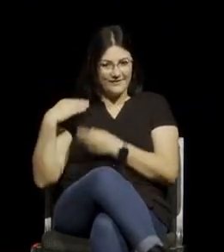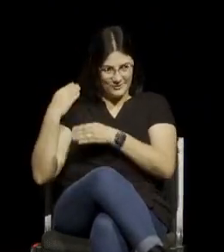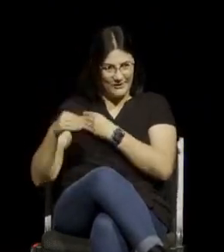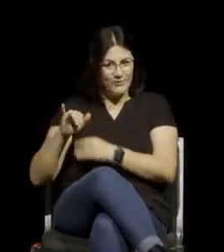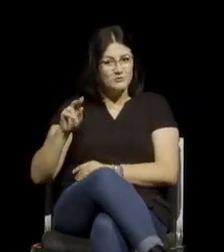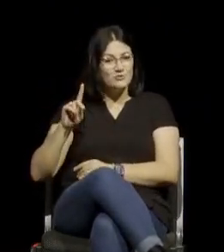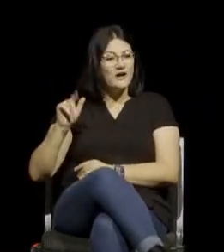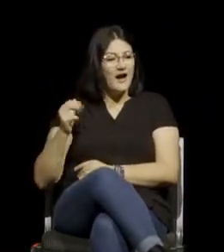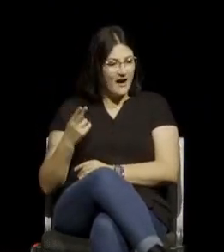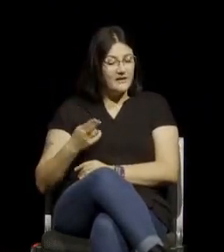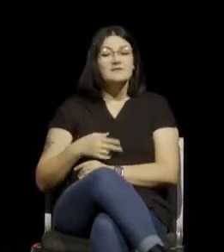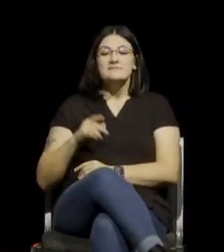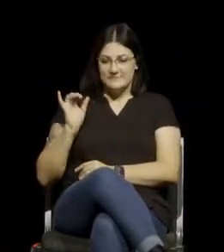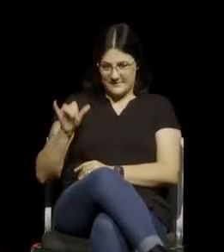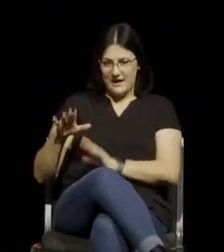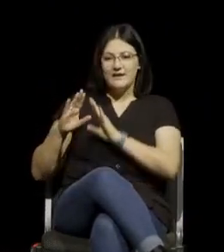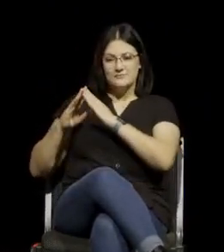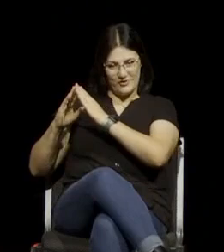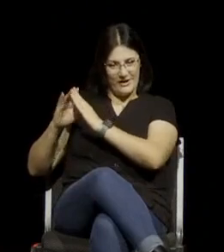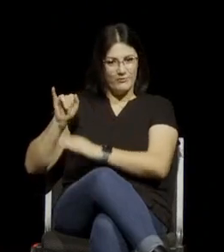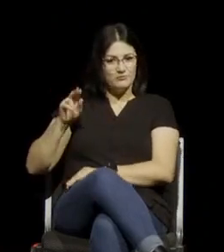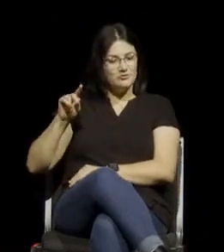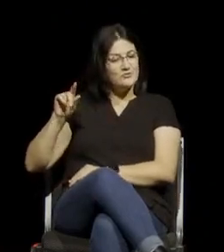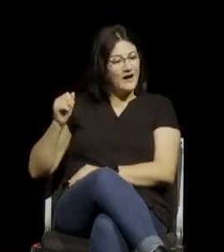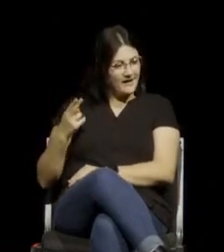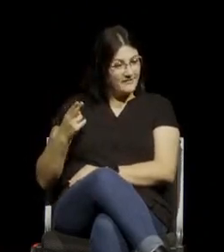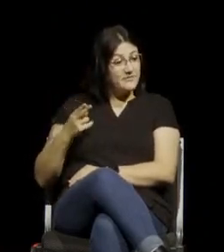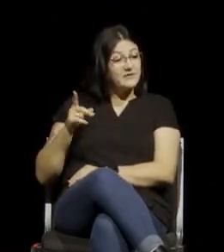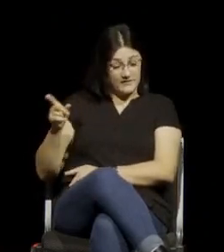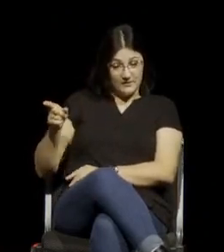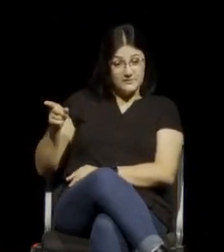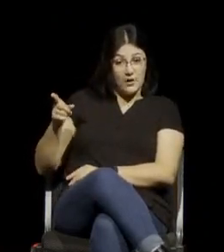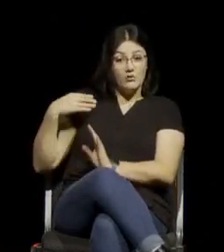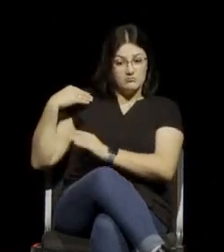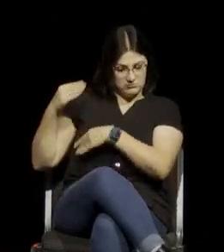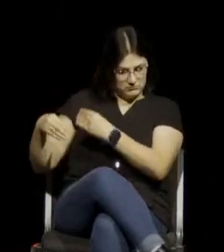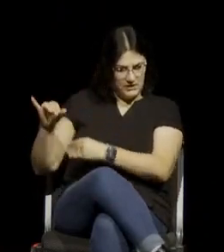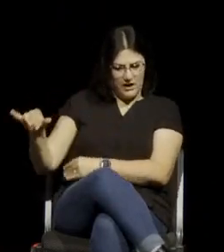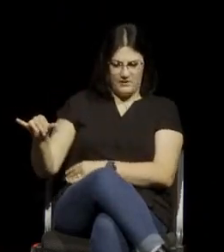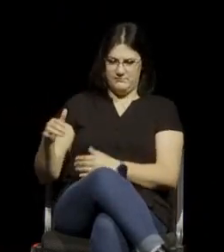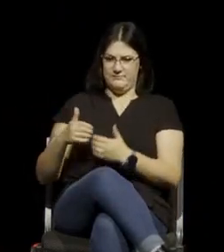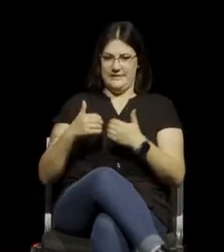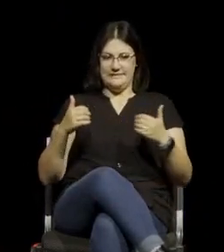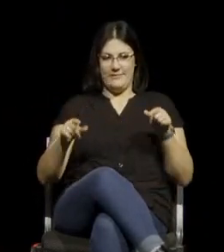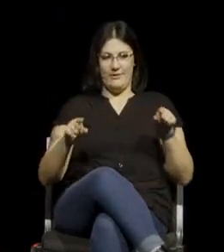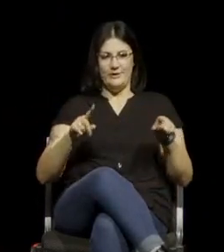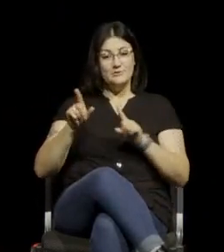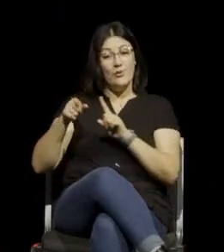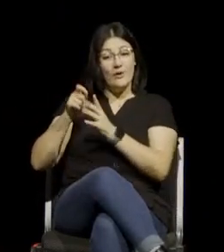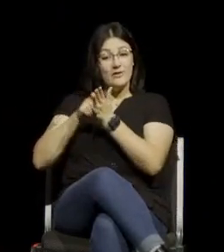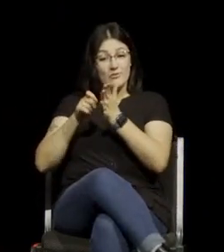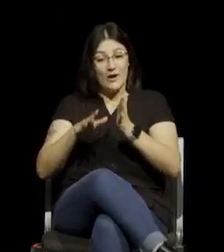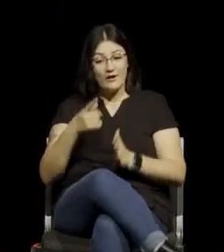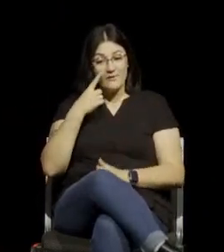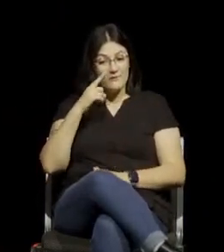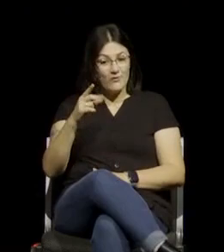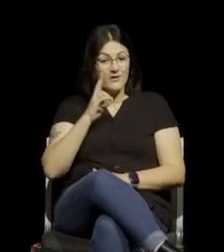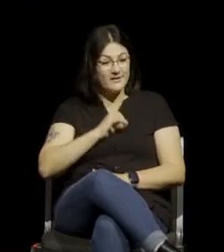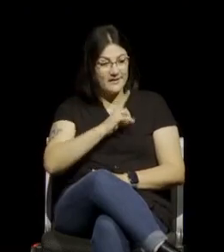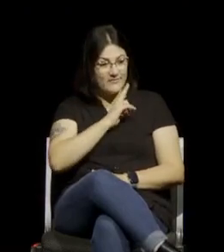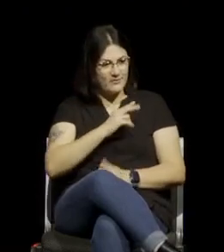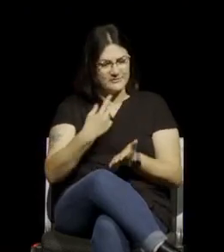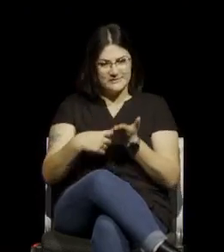all of this stuff. So, he's from the tribe of Judah, right? He's from the tribe of Judah. So when the author of Hebrews is talking this over with